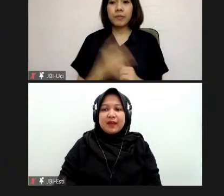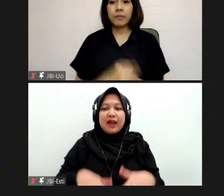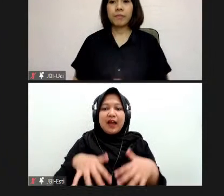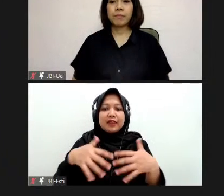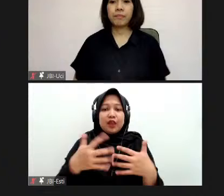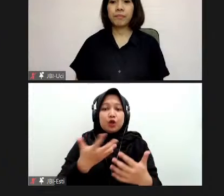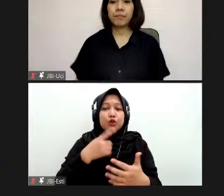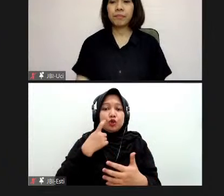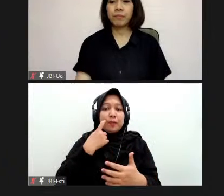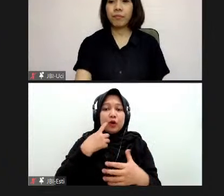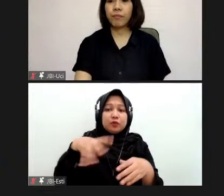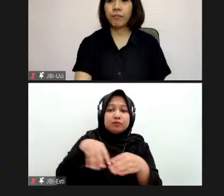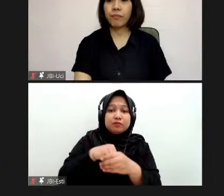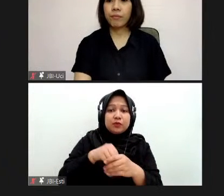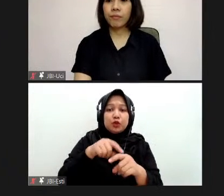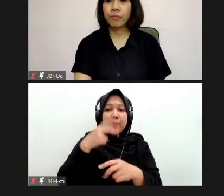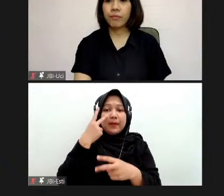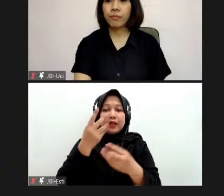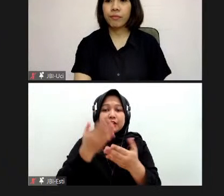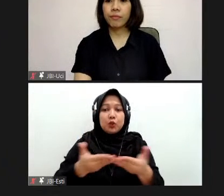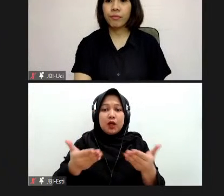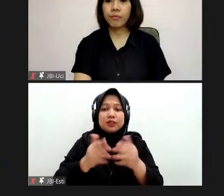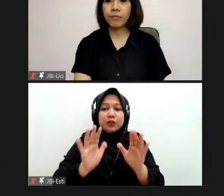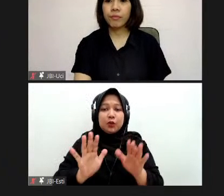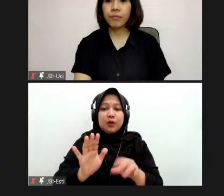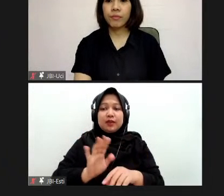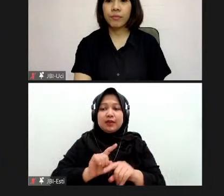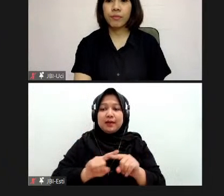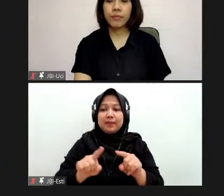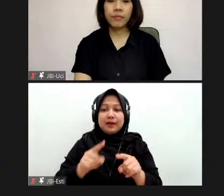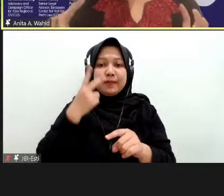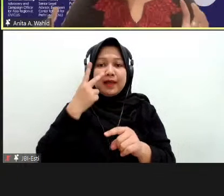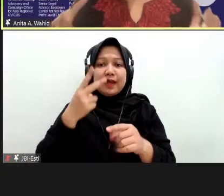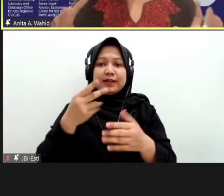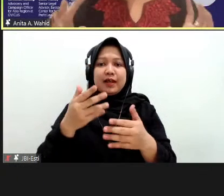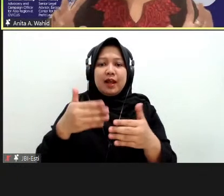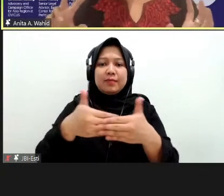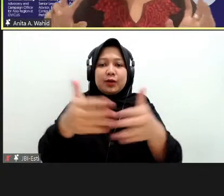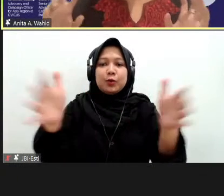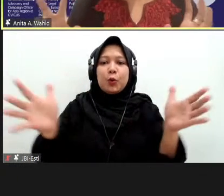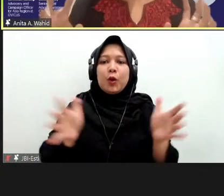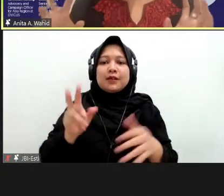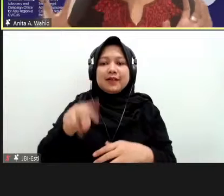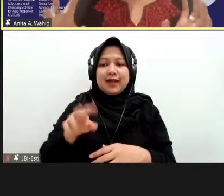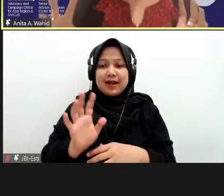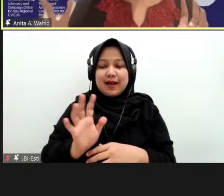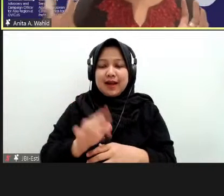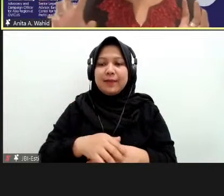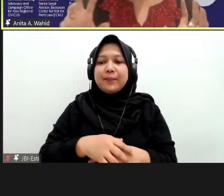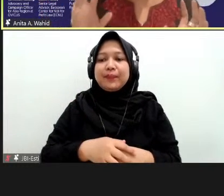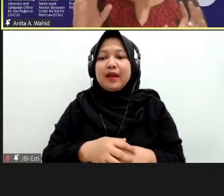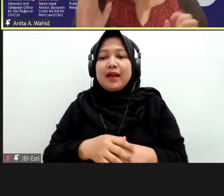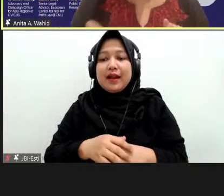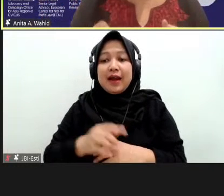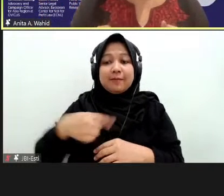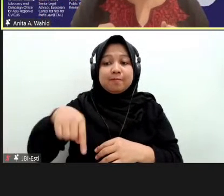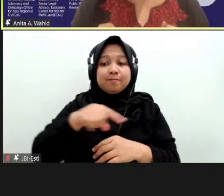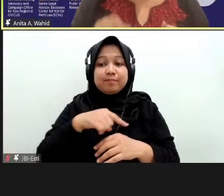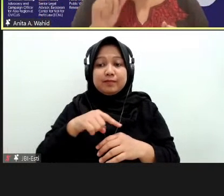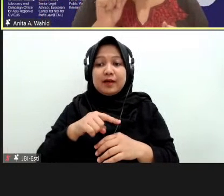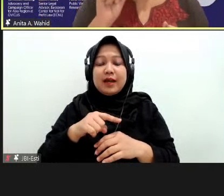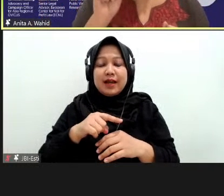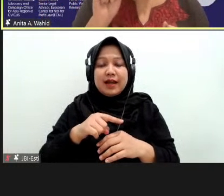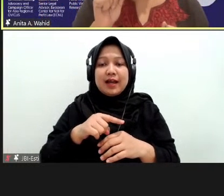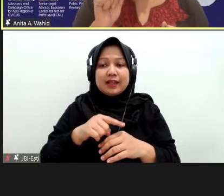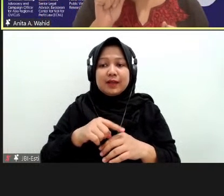could be enter, but they couldn't see the bigger pictures, only based on that narrowing shallow minds.